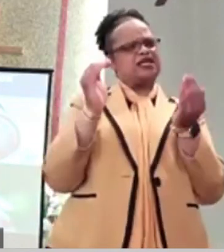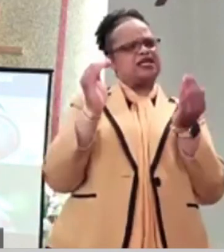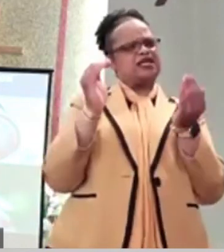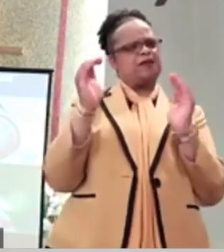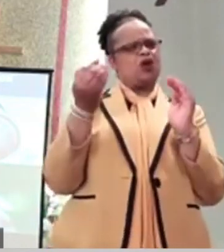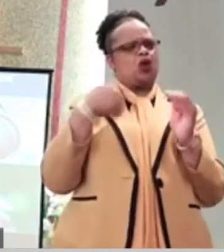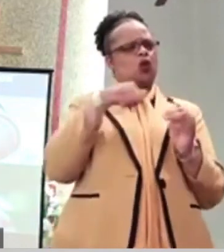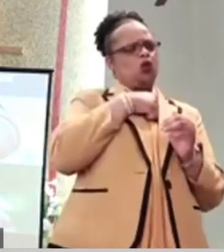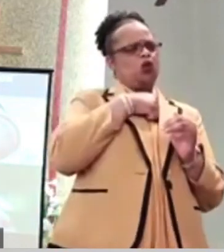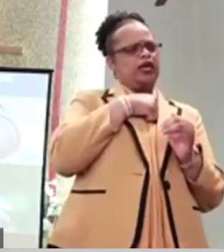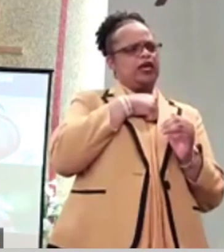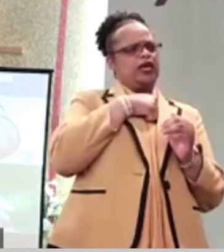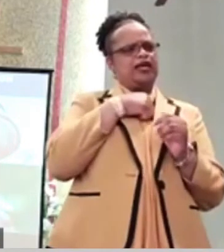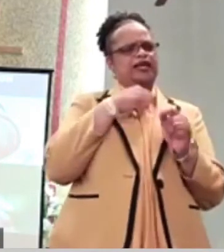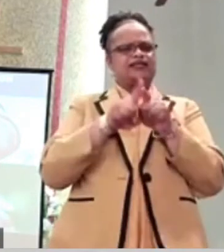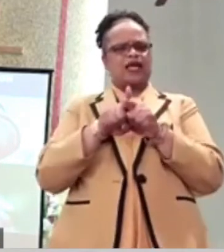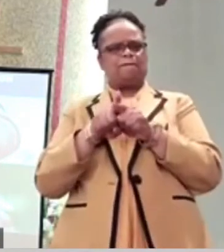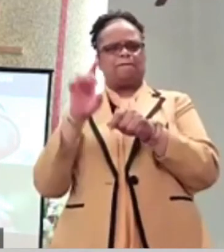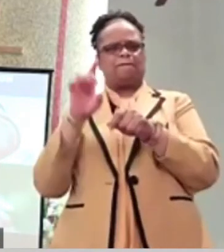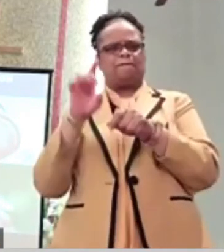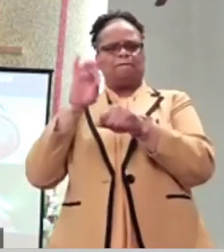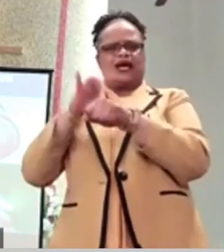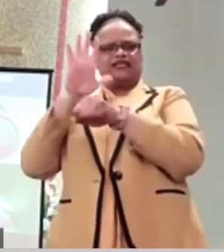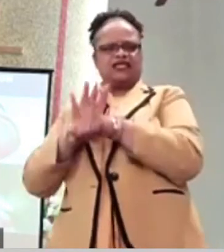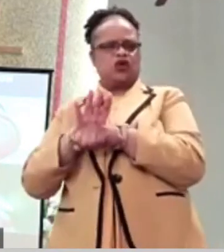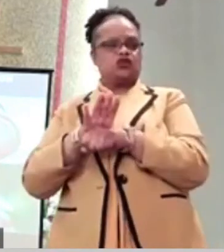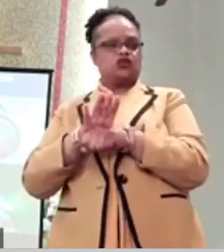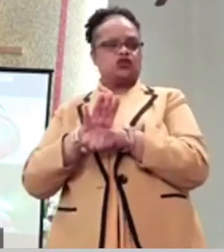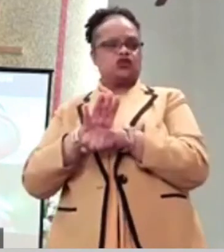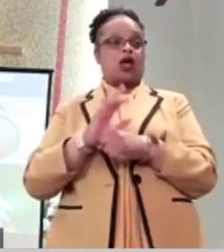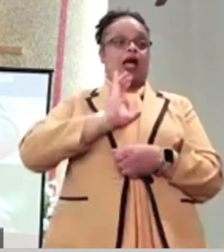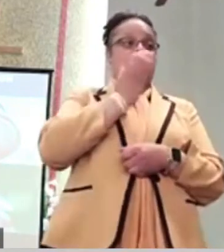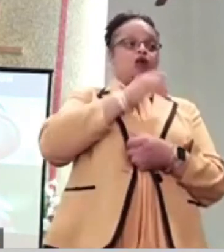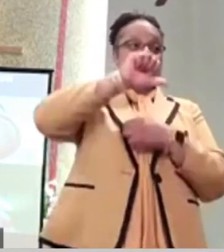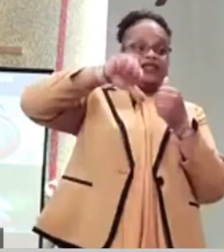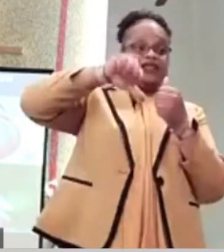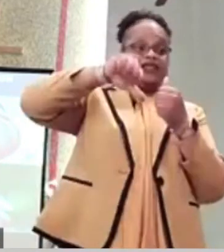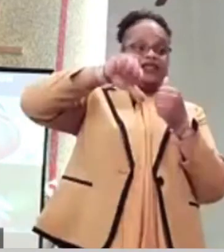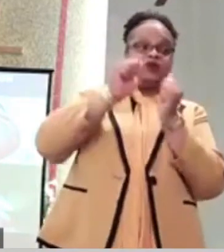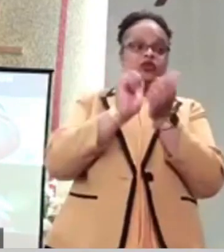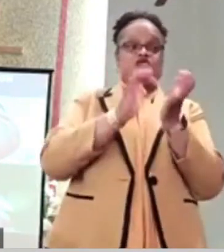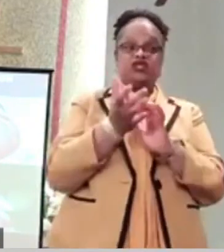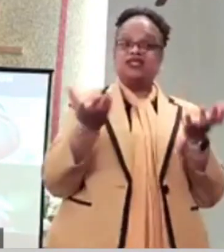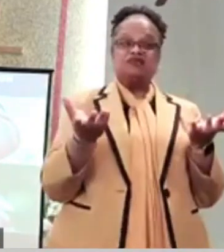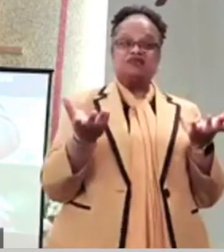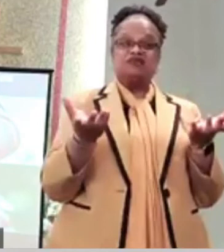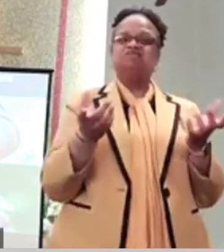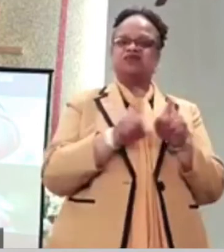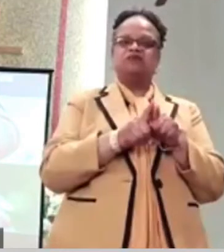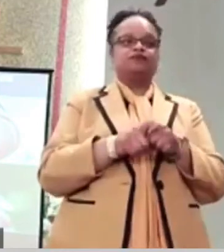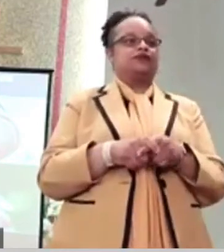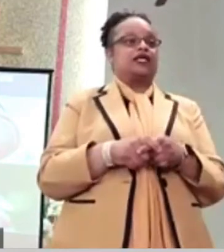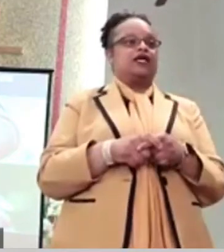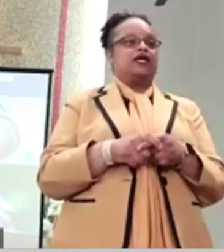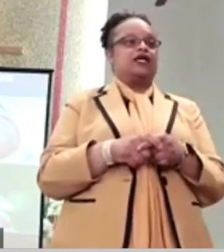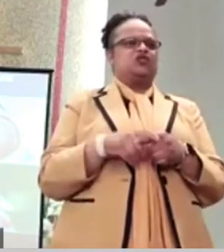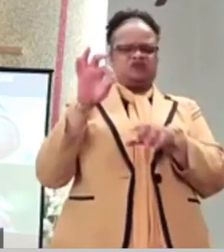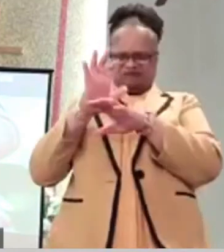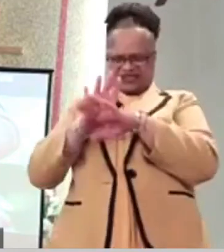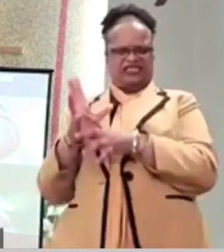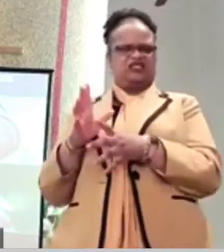we are to mosquitoes in our relationship to Jesus Christ. You know, mosquitoes are these